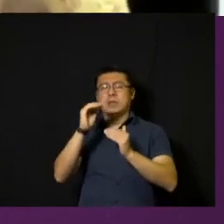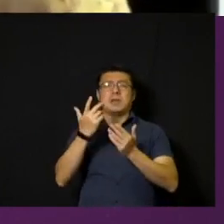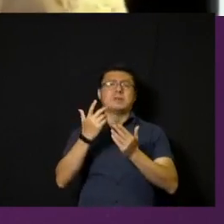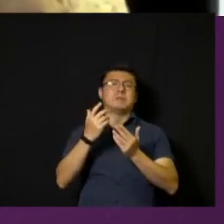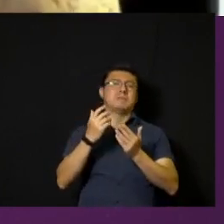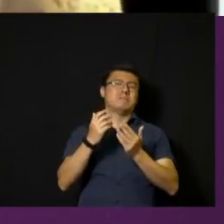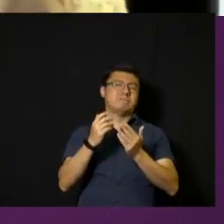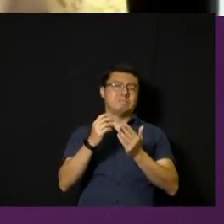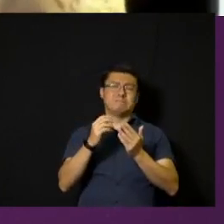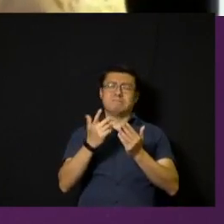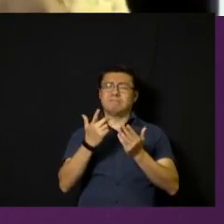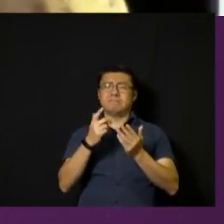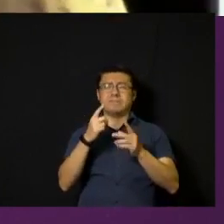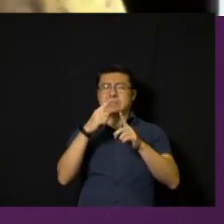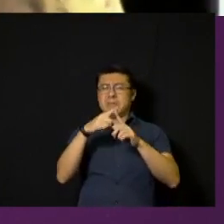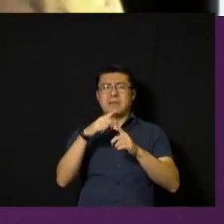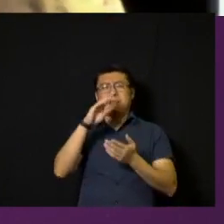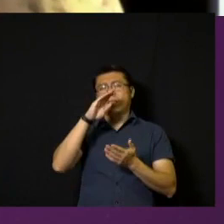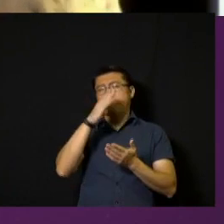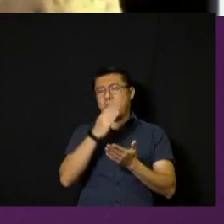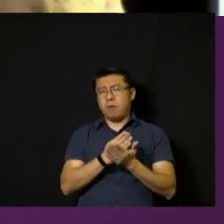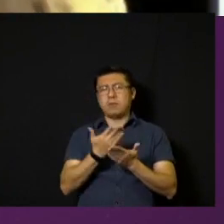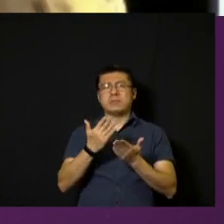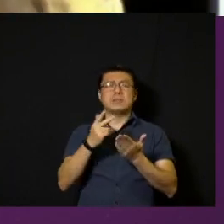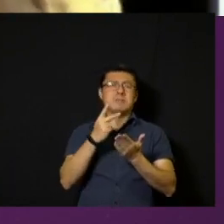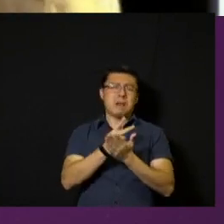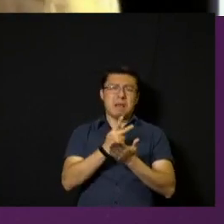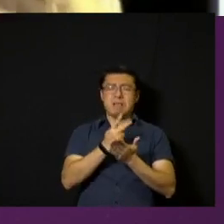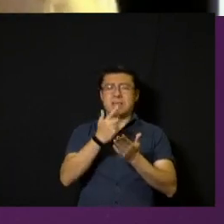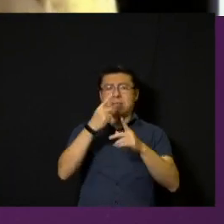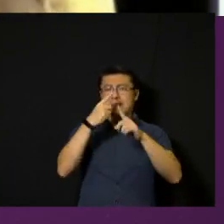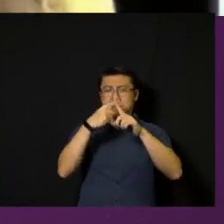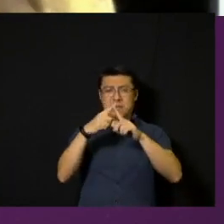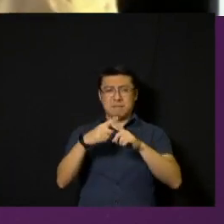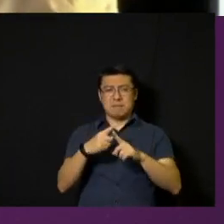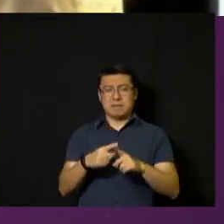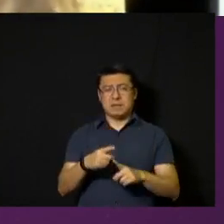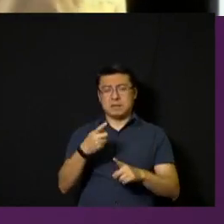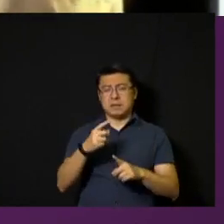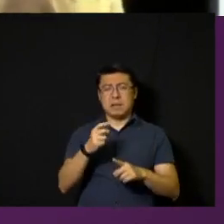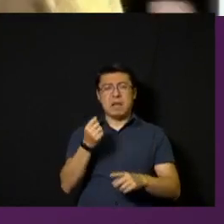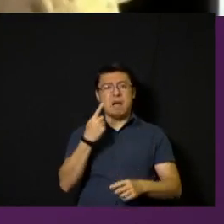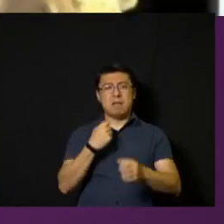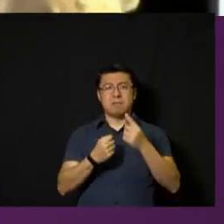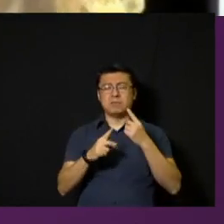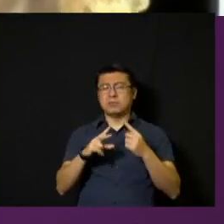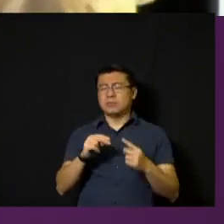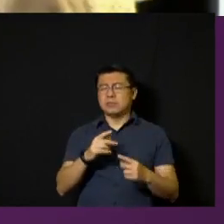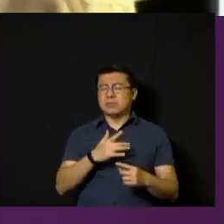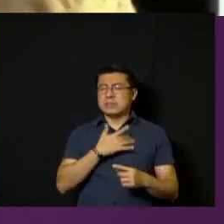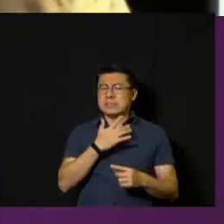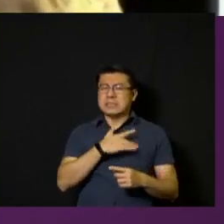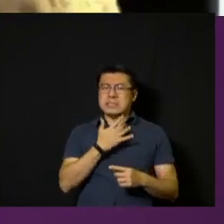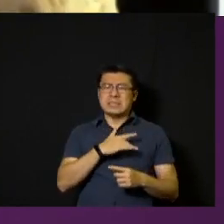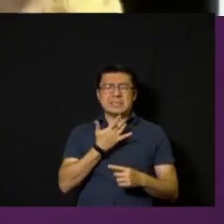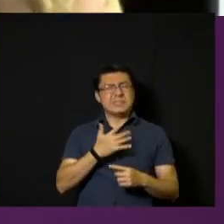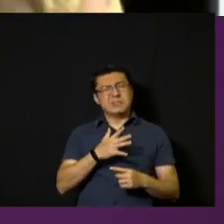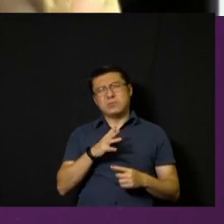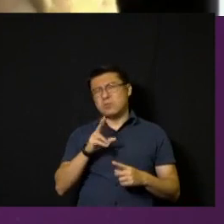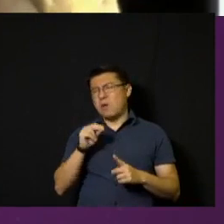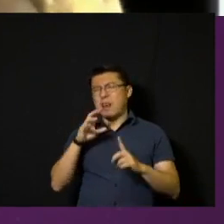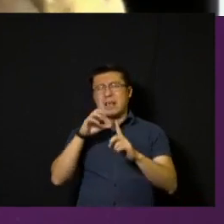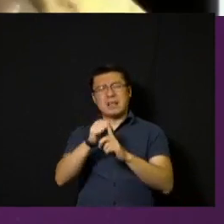elite, premier, or something, or bronze supreme, silvers. They feel that it's not enough. They still have